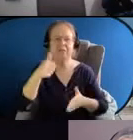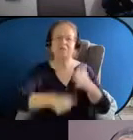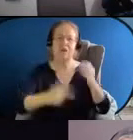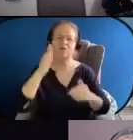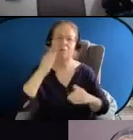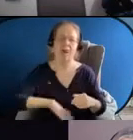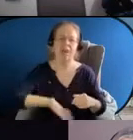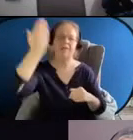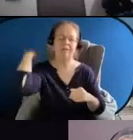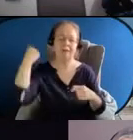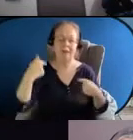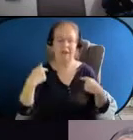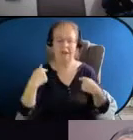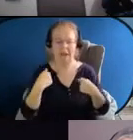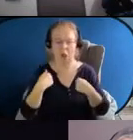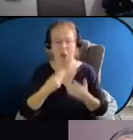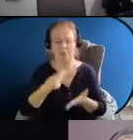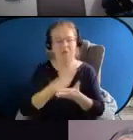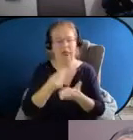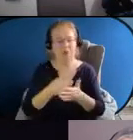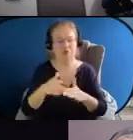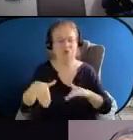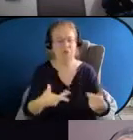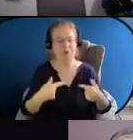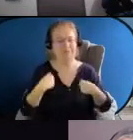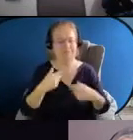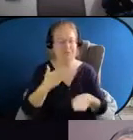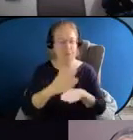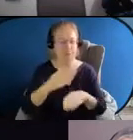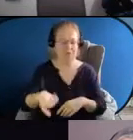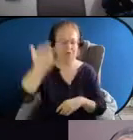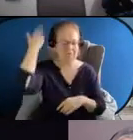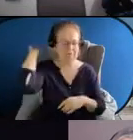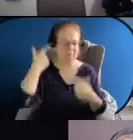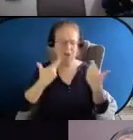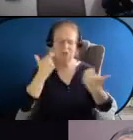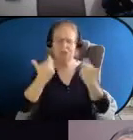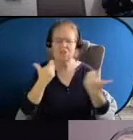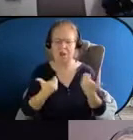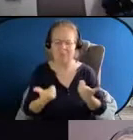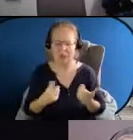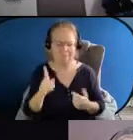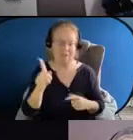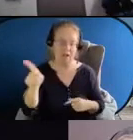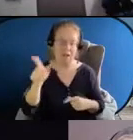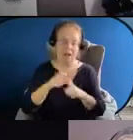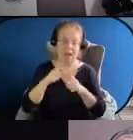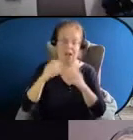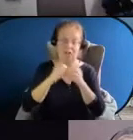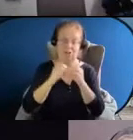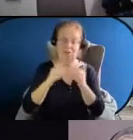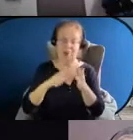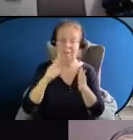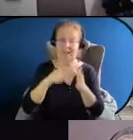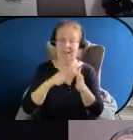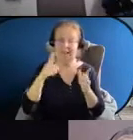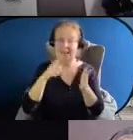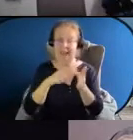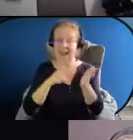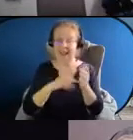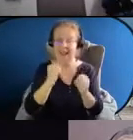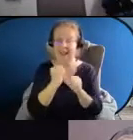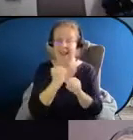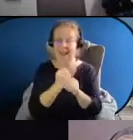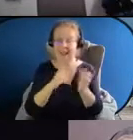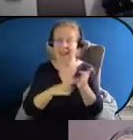ago when I worked for Discover Financial Services. And we worked with an amazing woman named Debbie Inkley, who built an organization